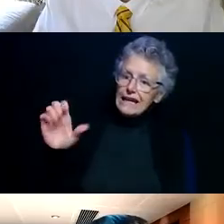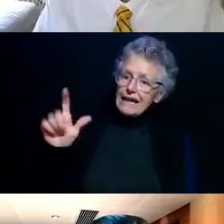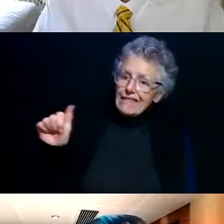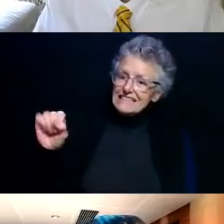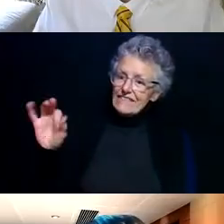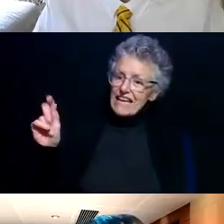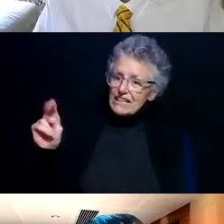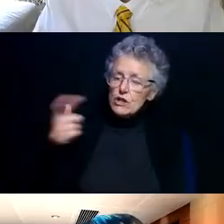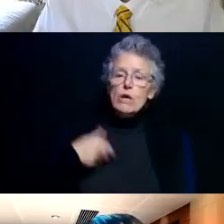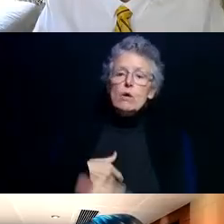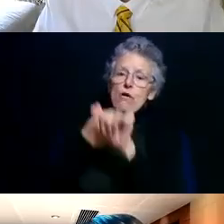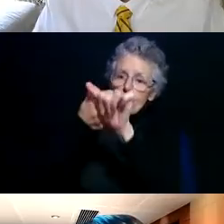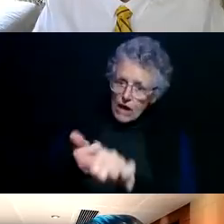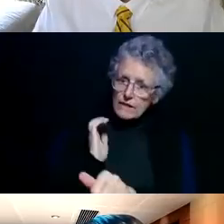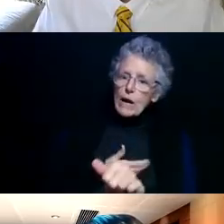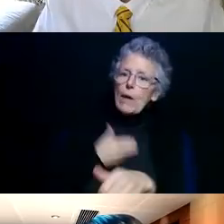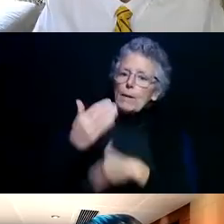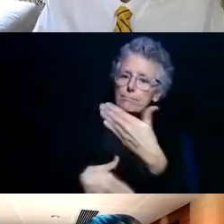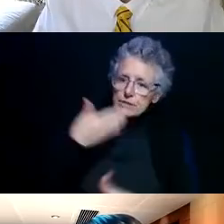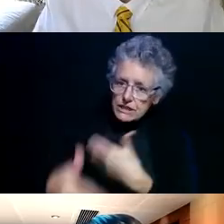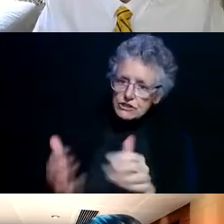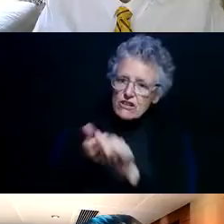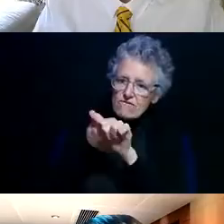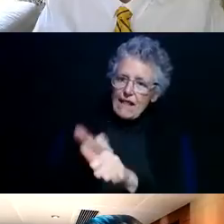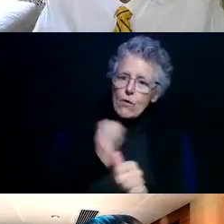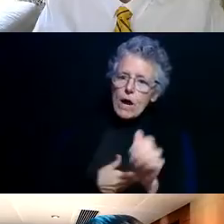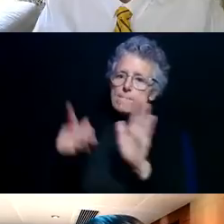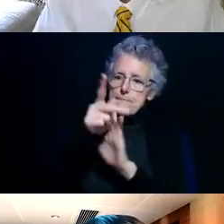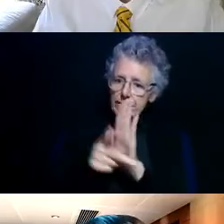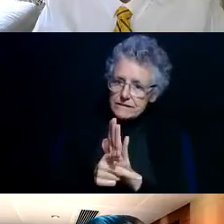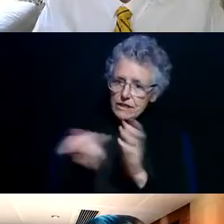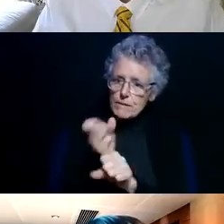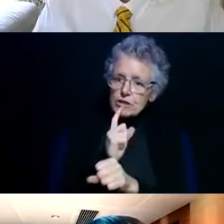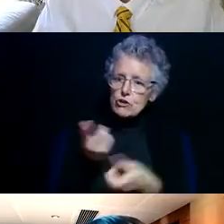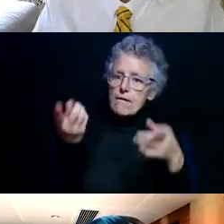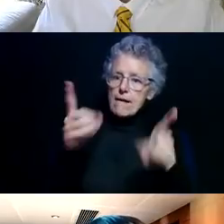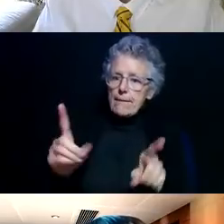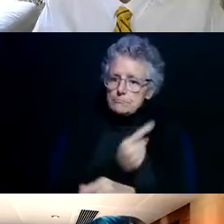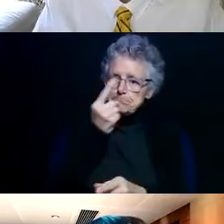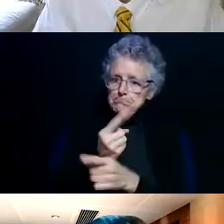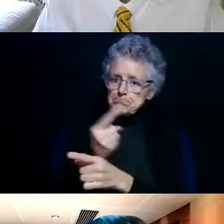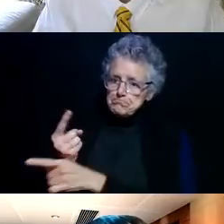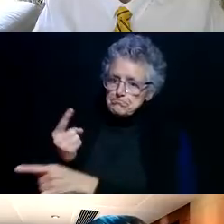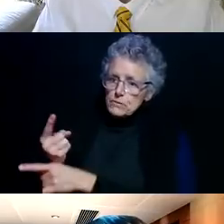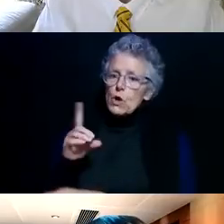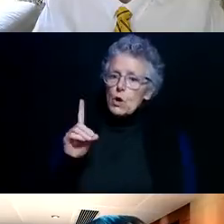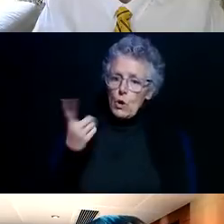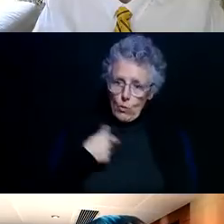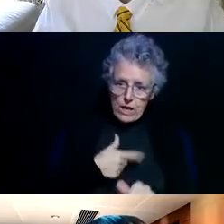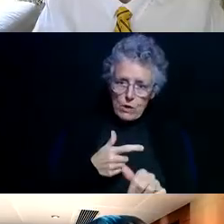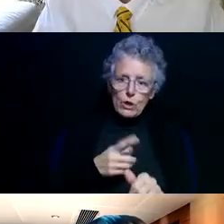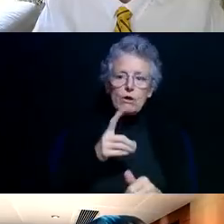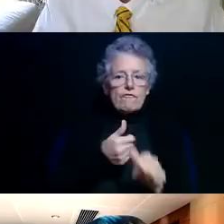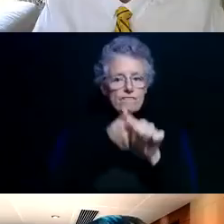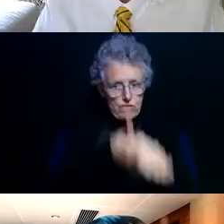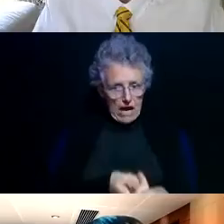our policies and procedures to make sure that happens. And we would make sure we do what our policy says.